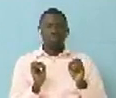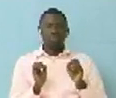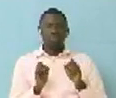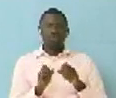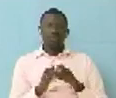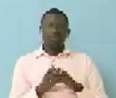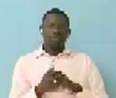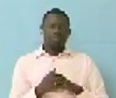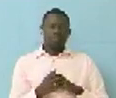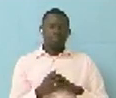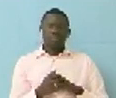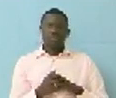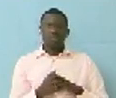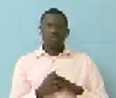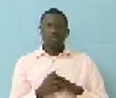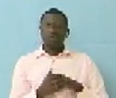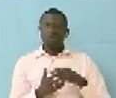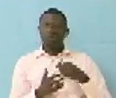Not to my knowledge.